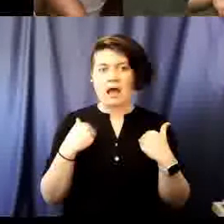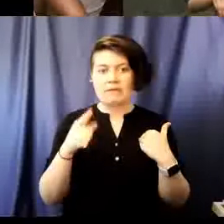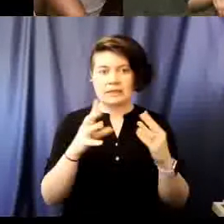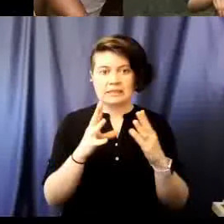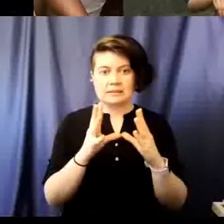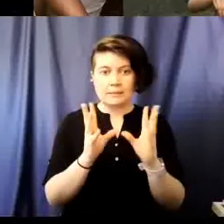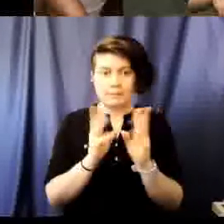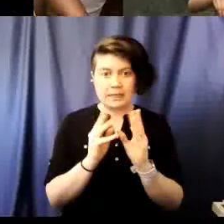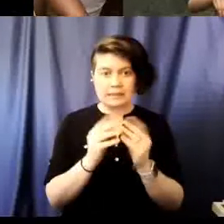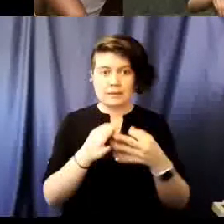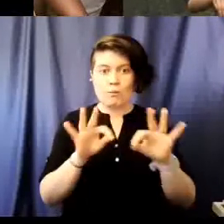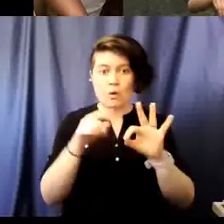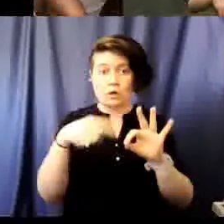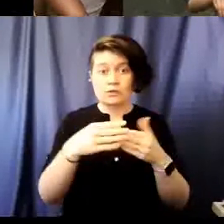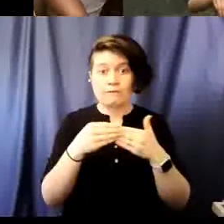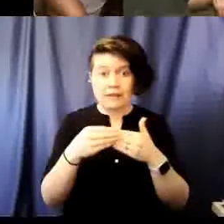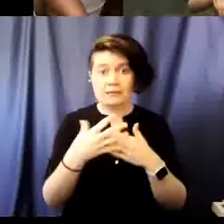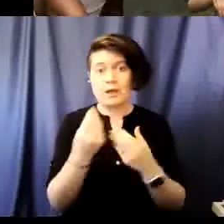safe.